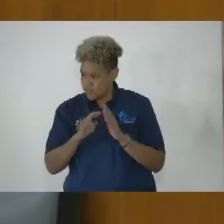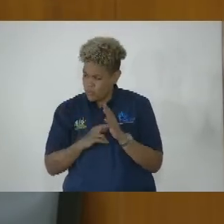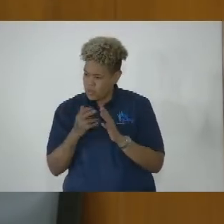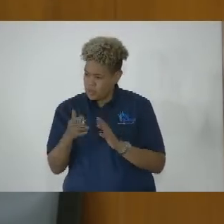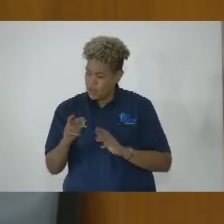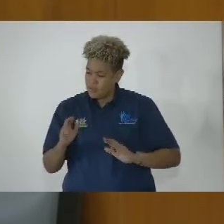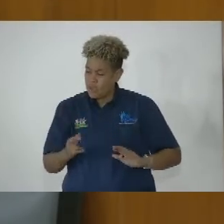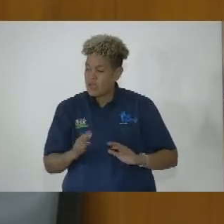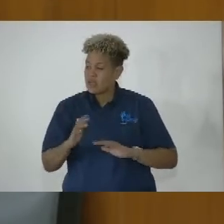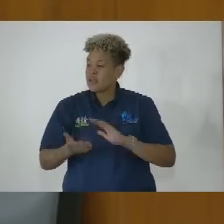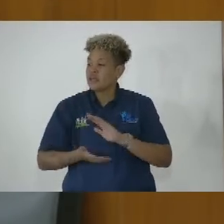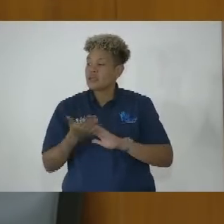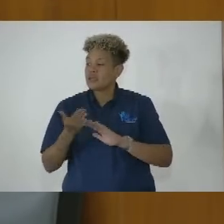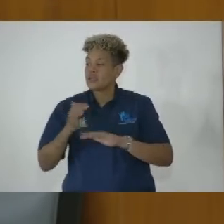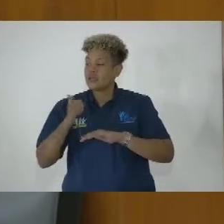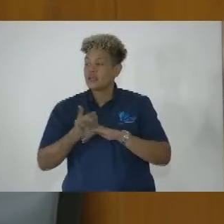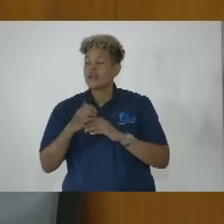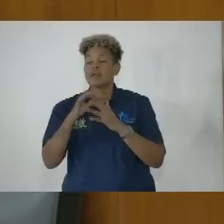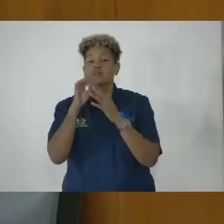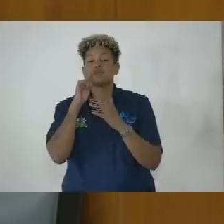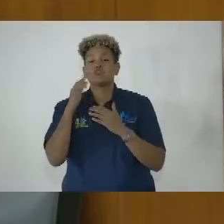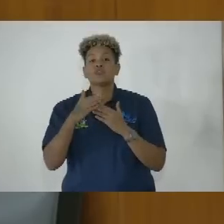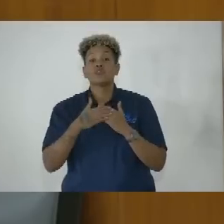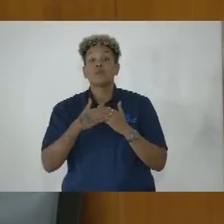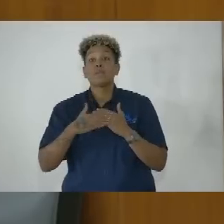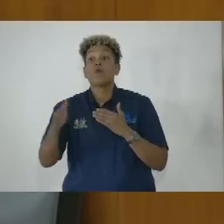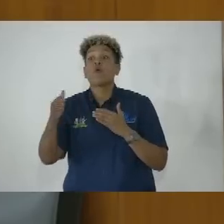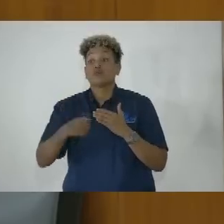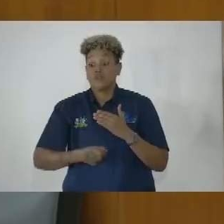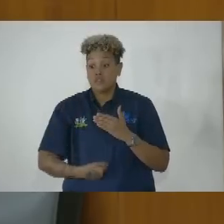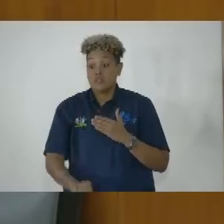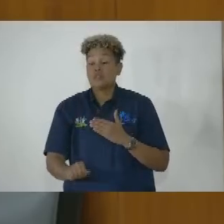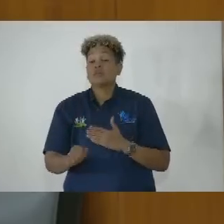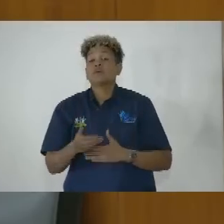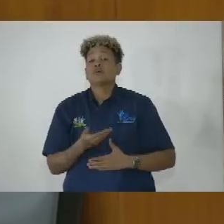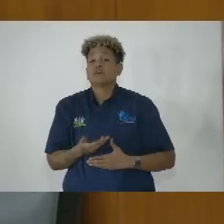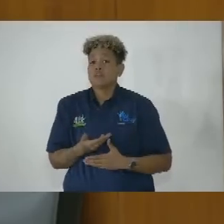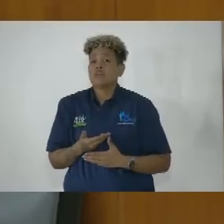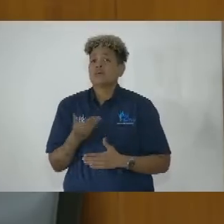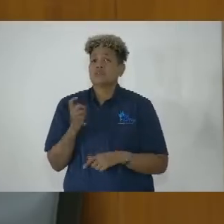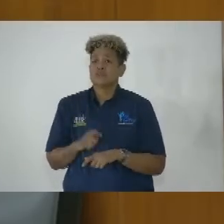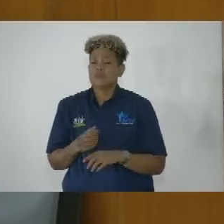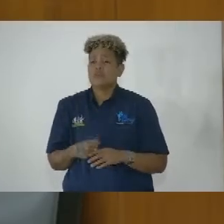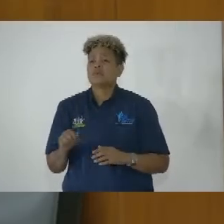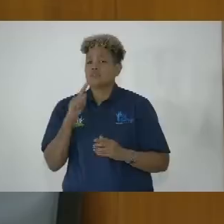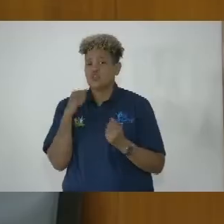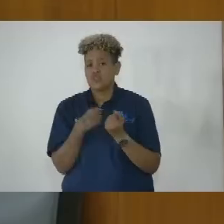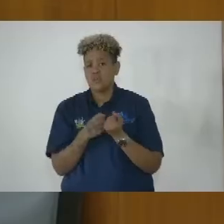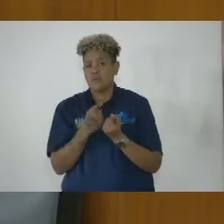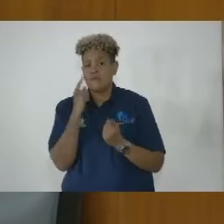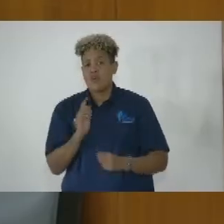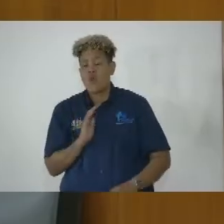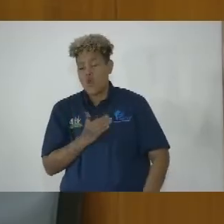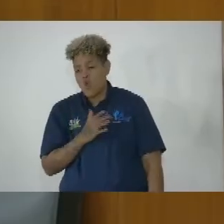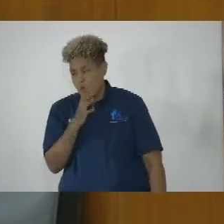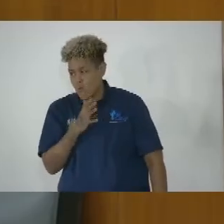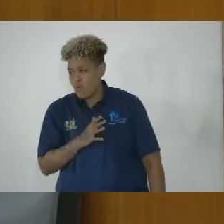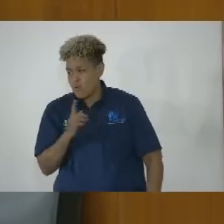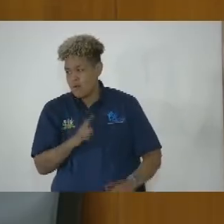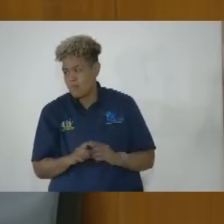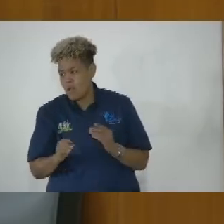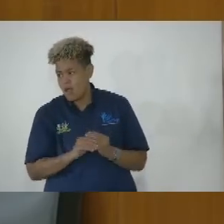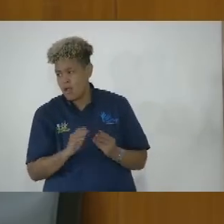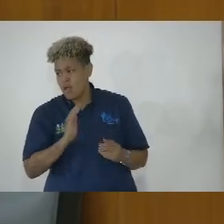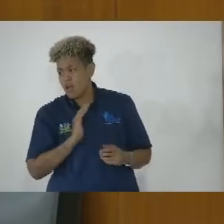place, especially around the postpartum period and the support for our women and